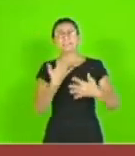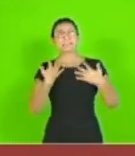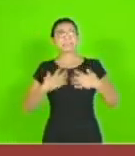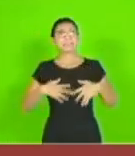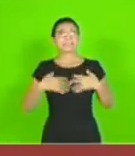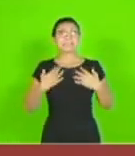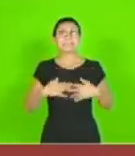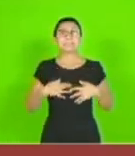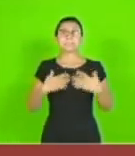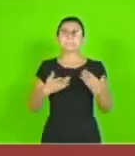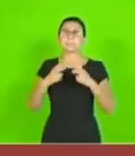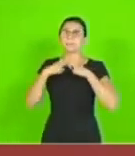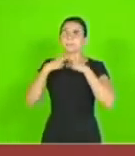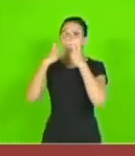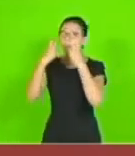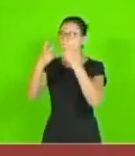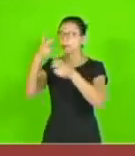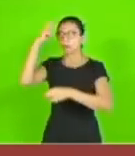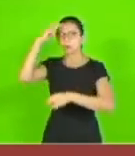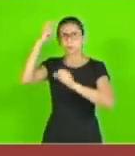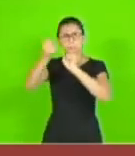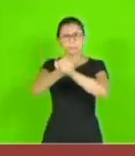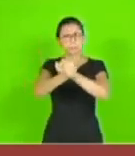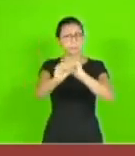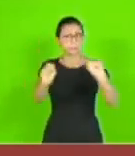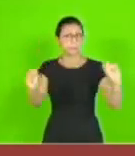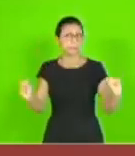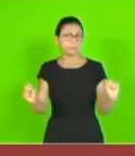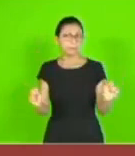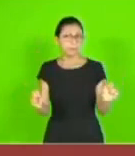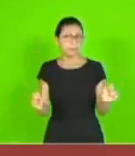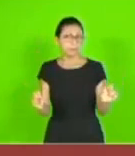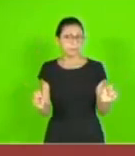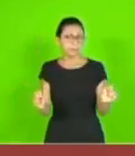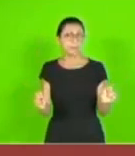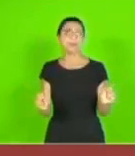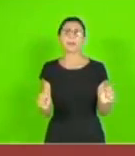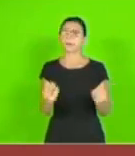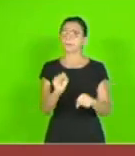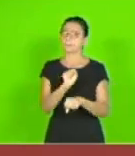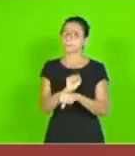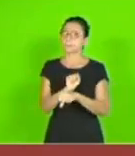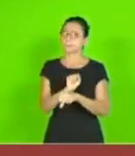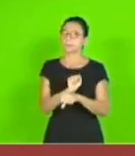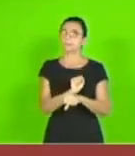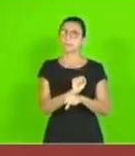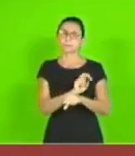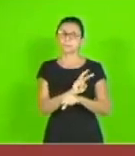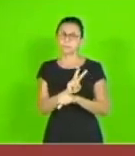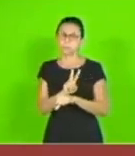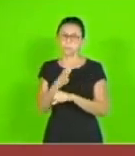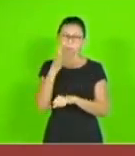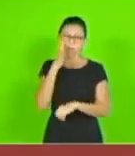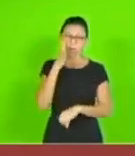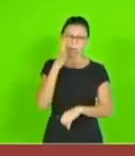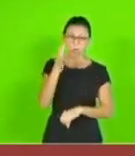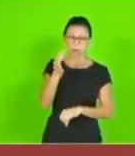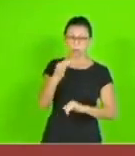dawns. And this is all given to us so that we can have deliverances and that the Lord can continue to deliver